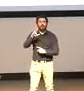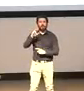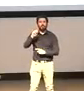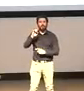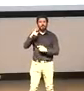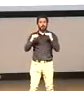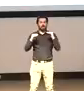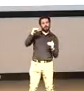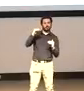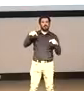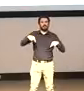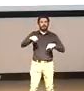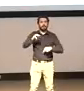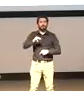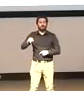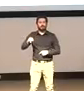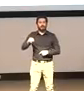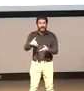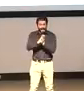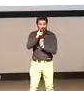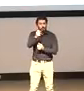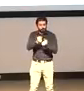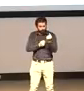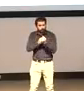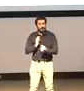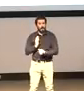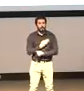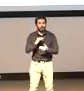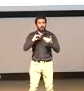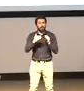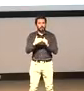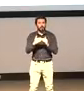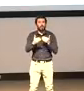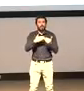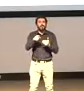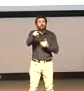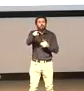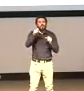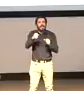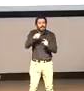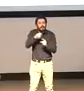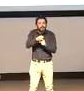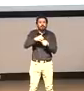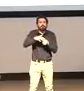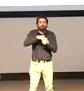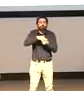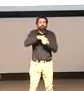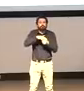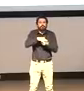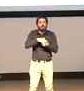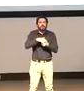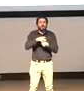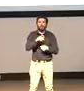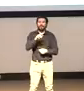Medicine. I ask that you stand with our community and do what is within your sphere of influence to be an anti-racist.